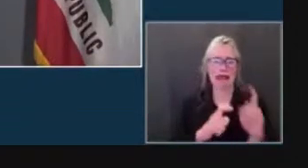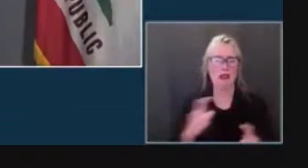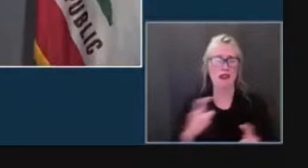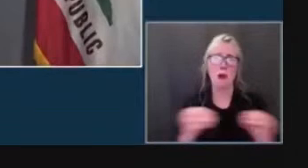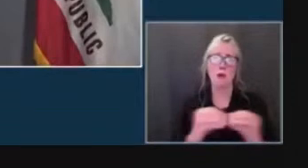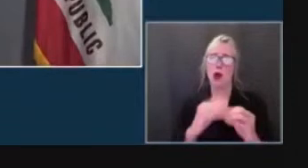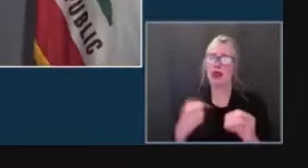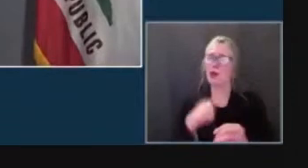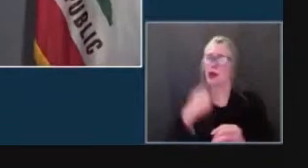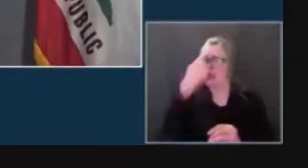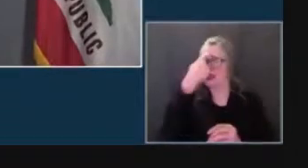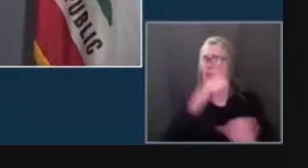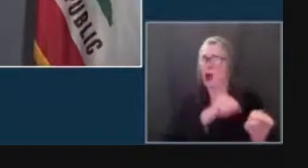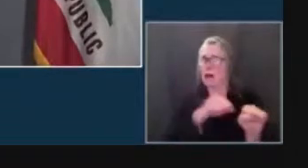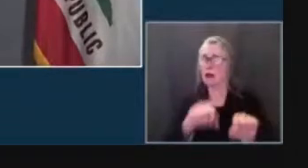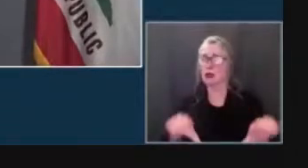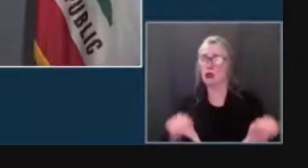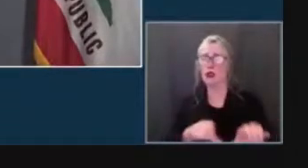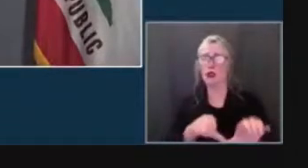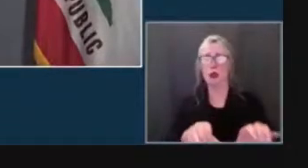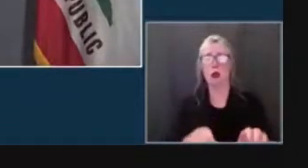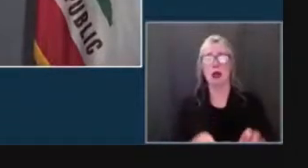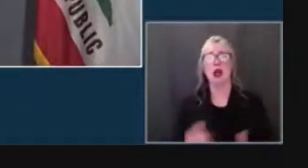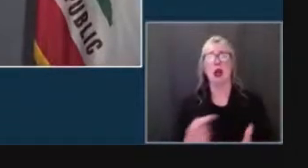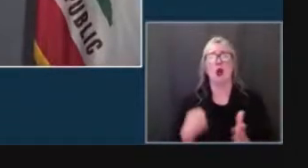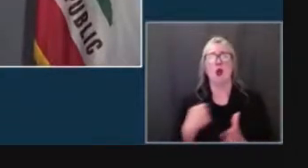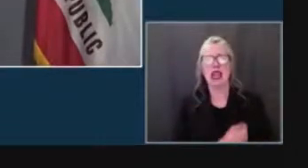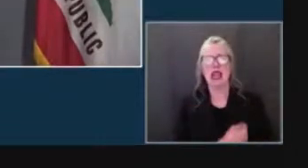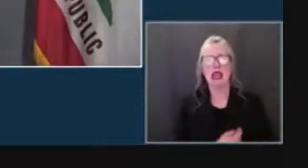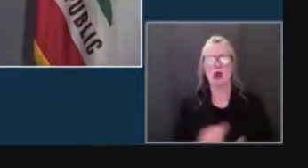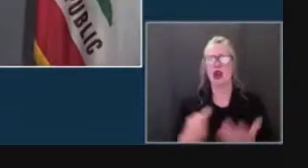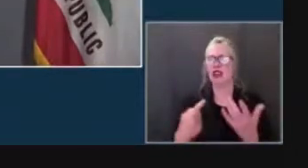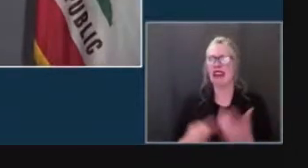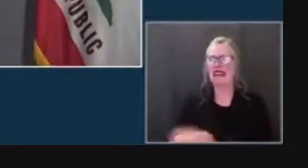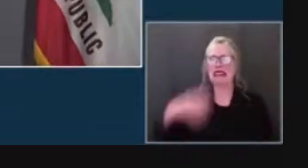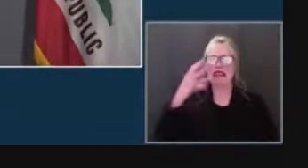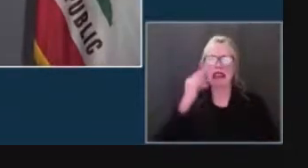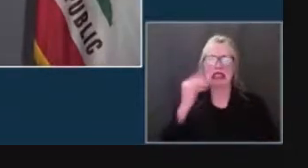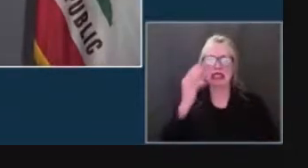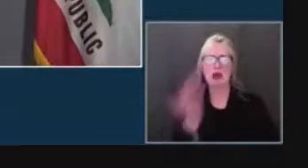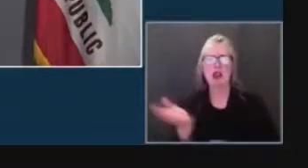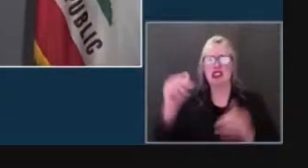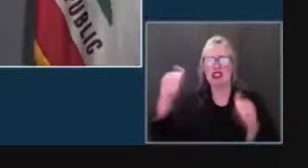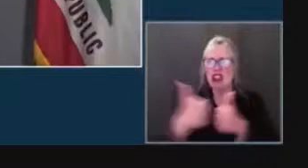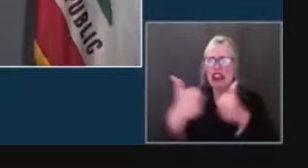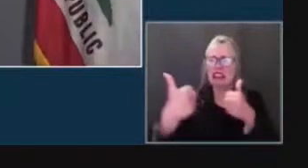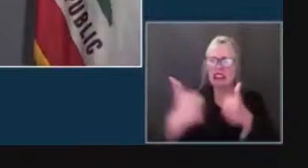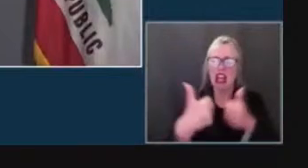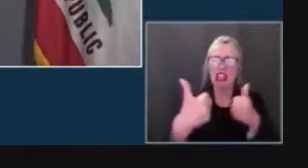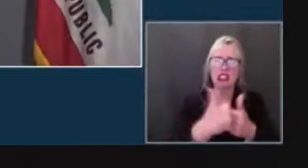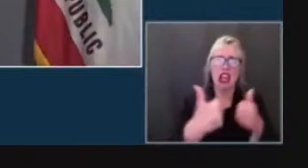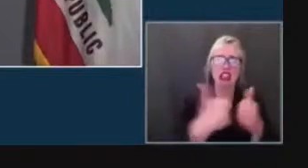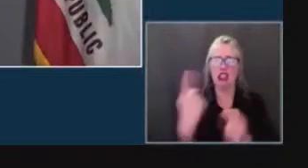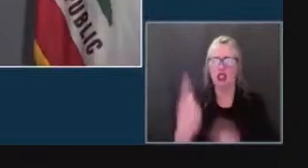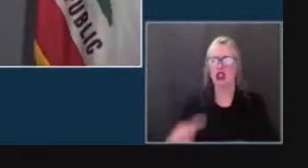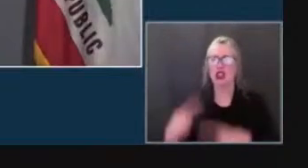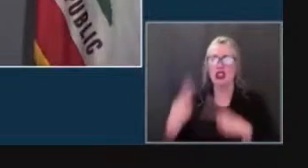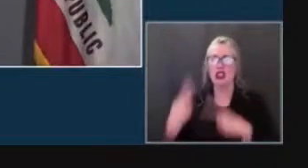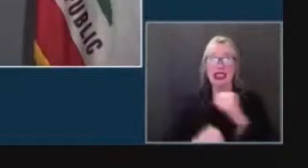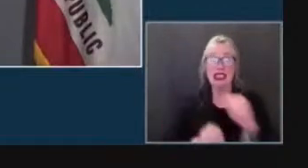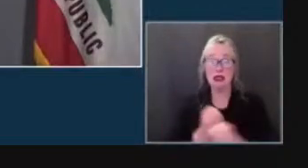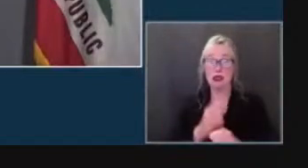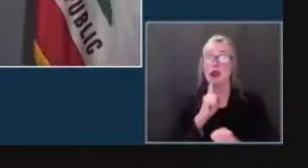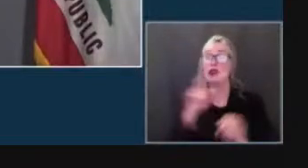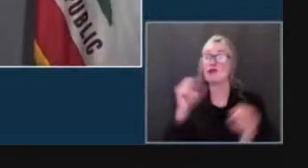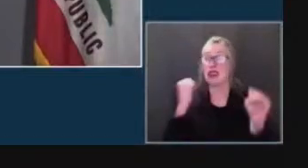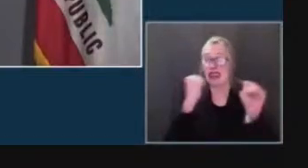as educators, were tested over and over the past 2 years. There were real struggles, real battles,